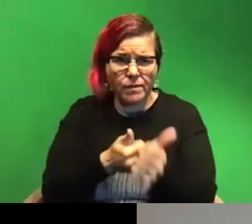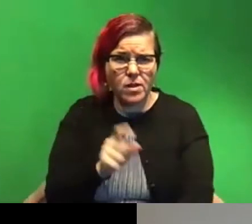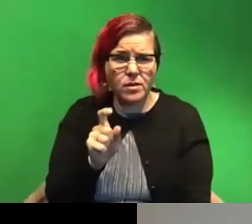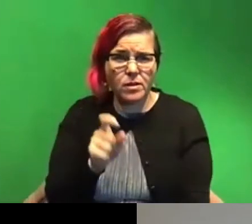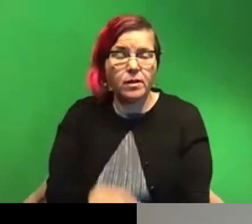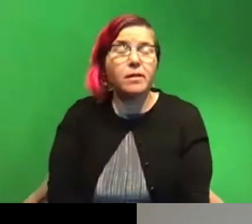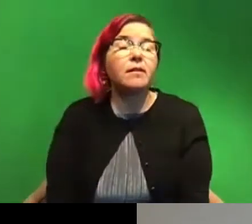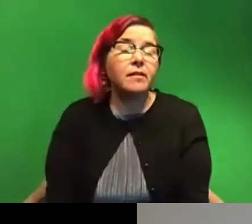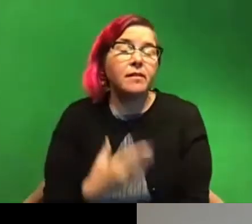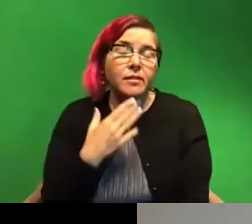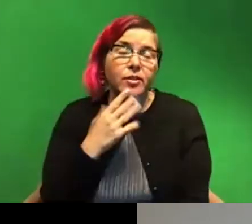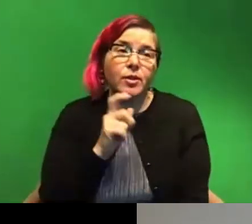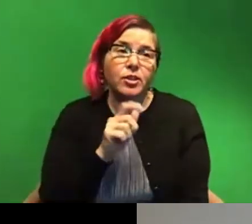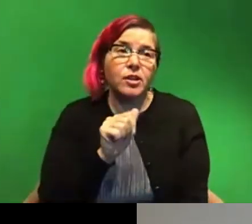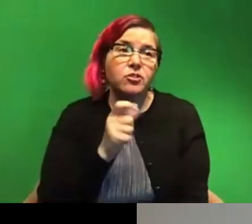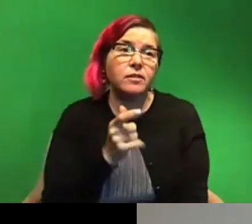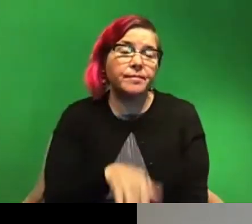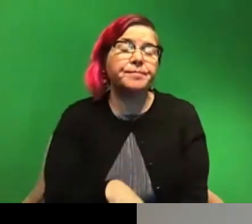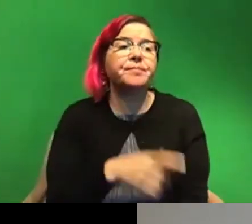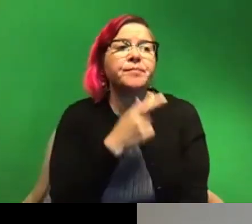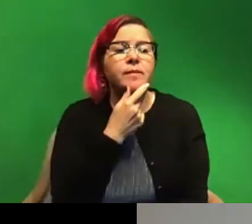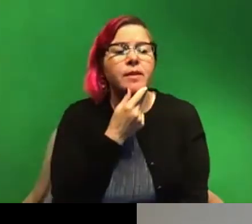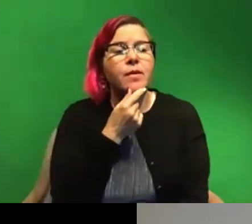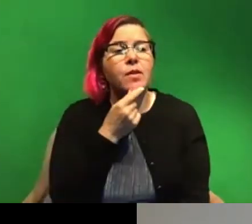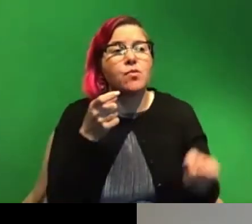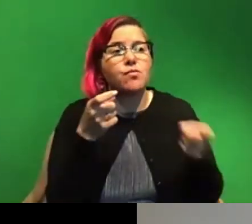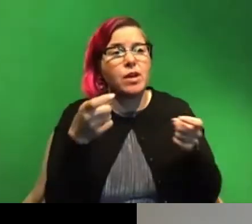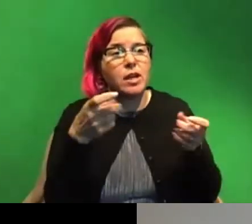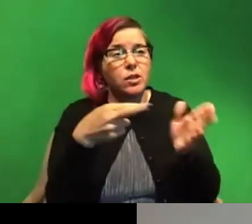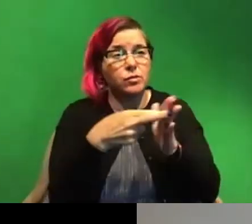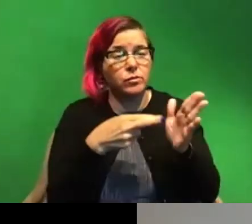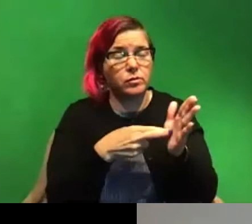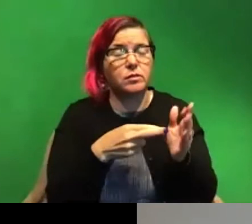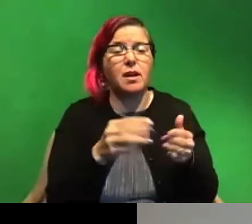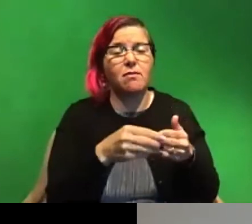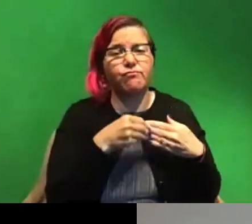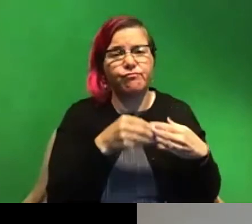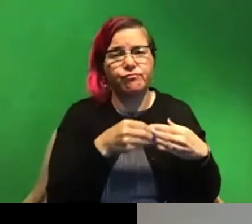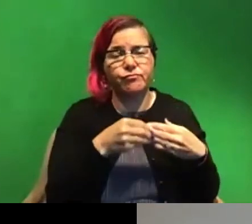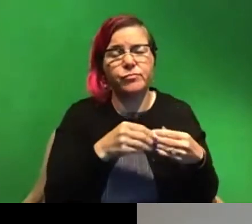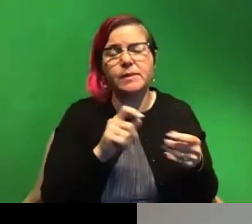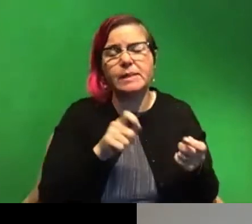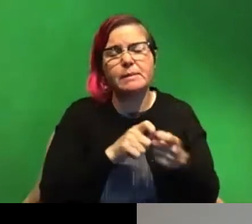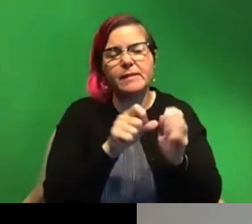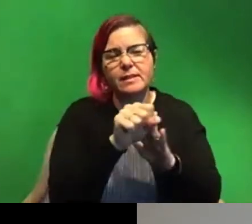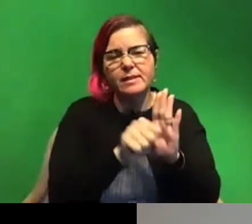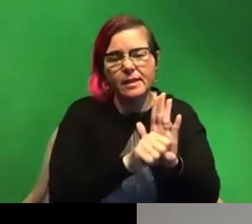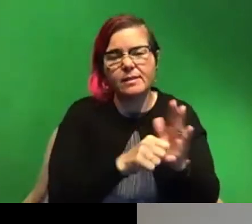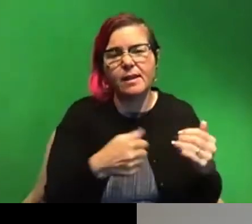Great question, Ashley. So the regulation on AI right now is pretty loose. There are only certain states that have